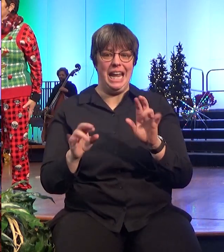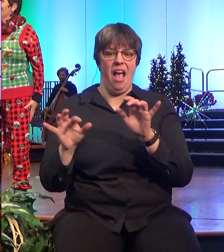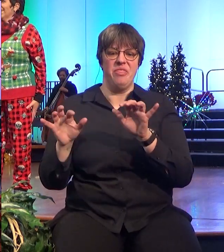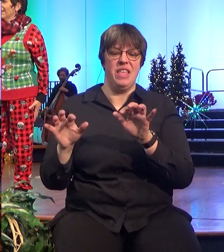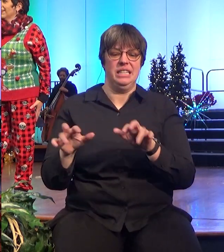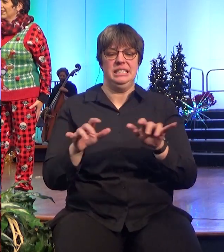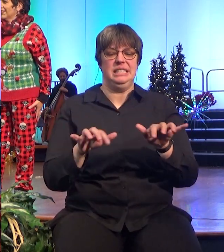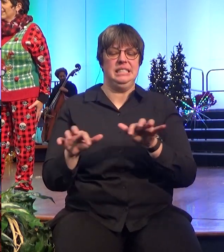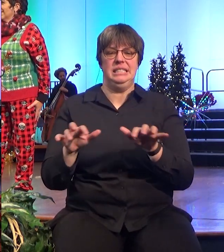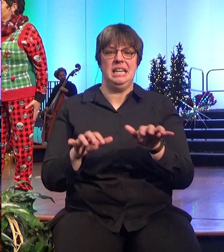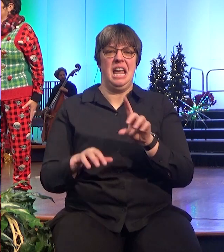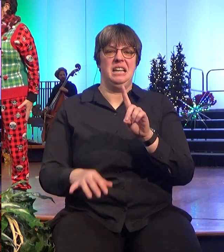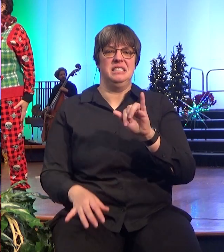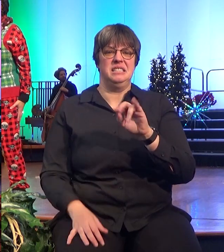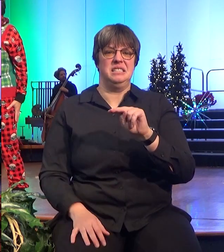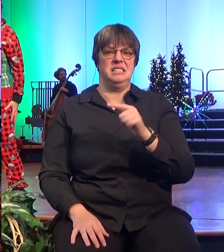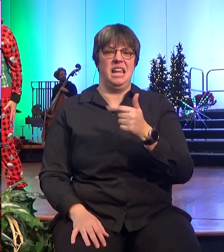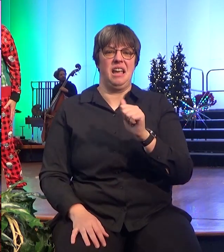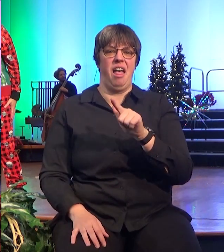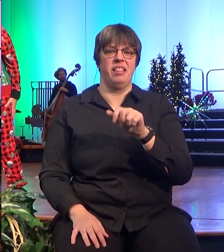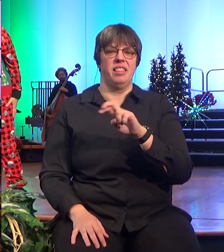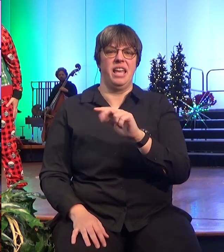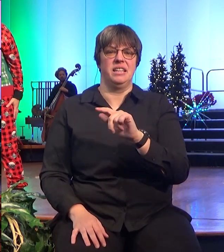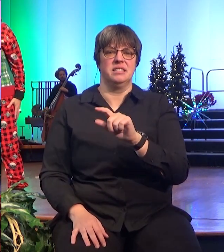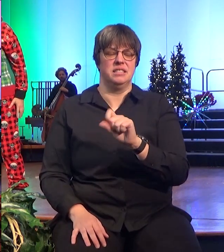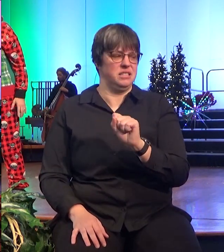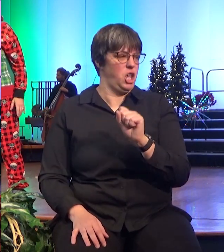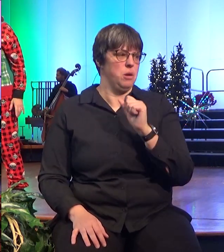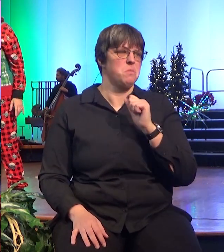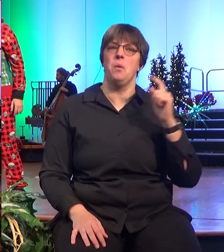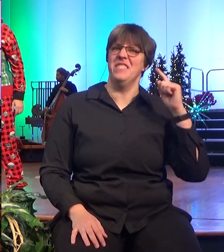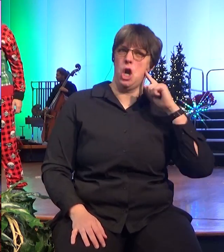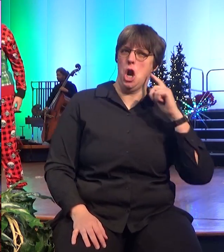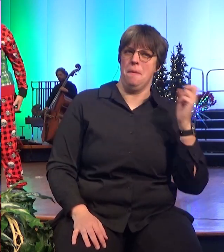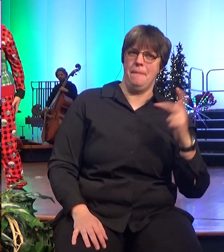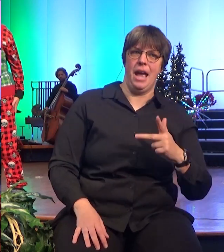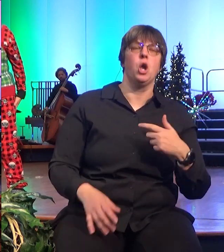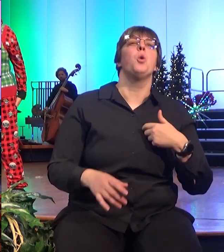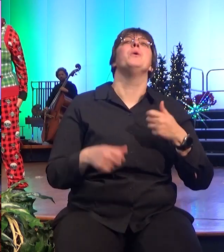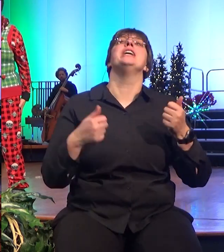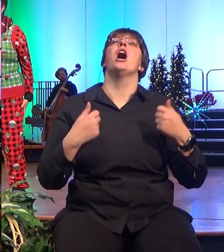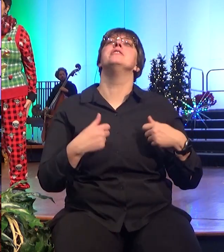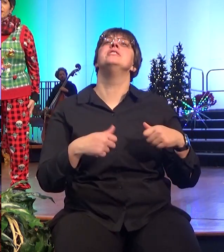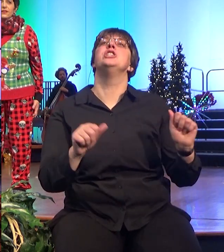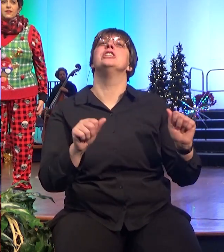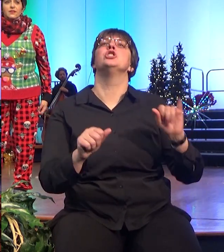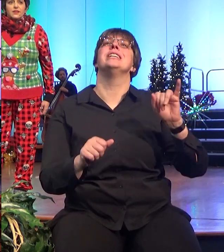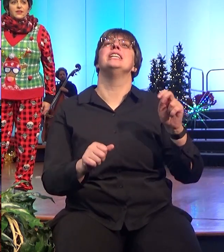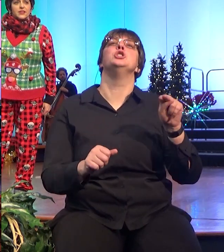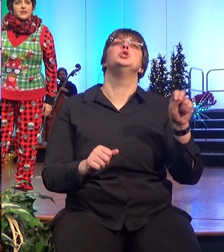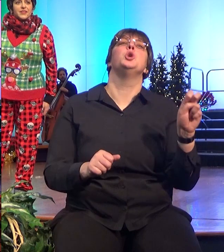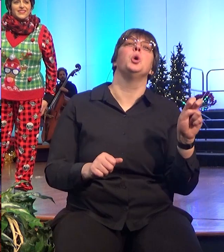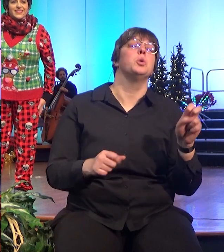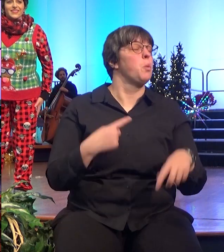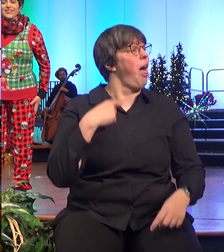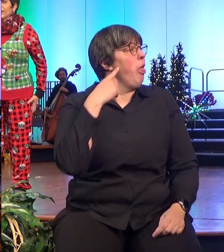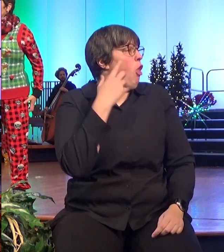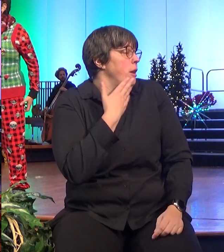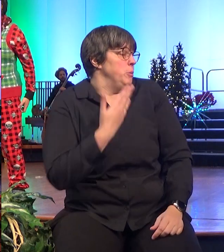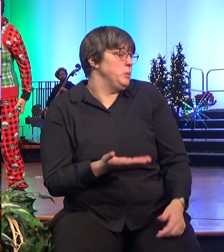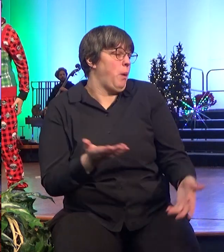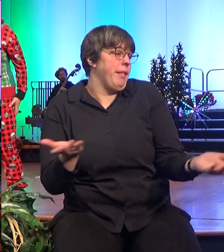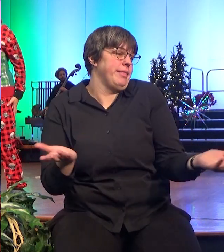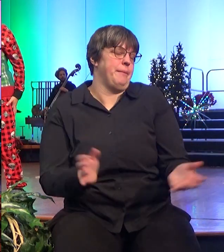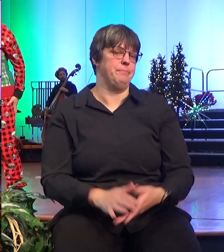haven't heard back yet. We did an audition. But in June. We auditioned in June. I thought it went well. So we're going to just